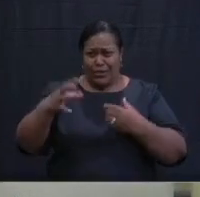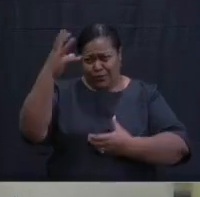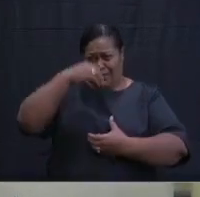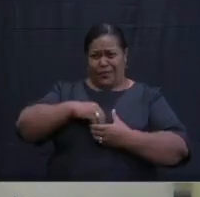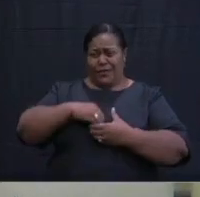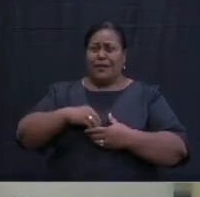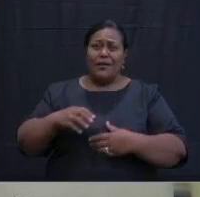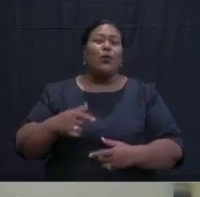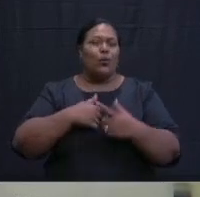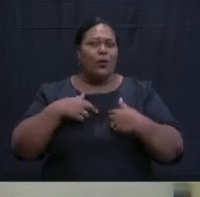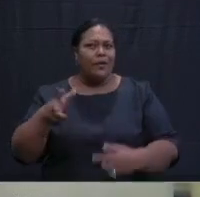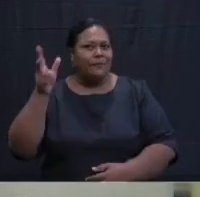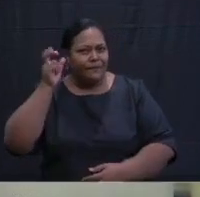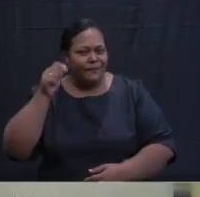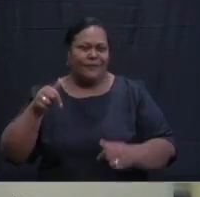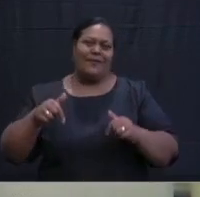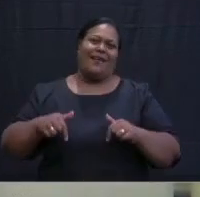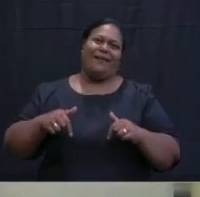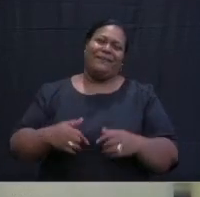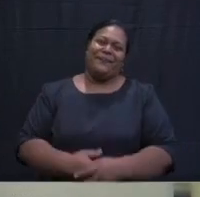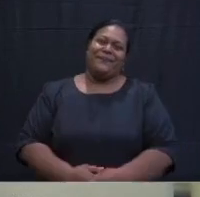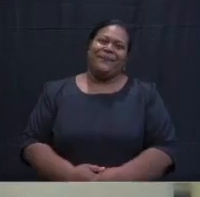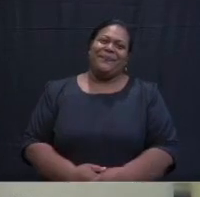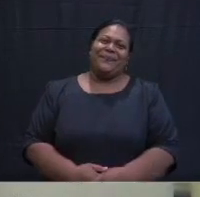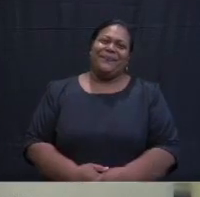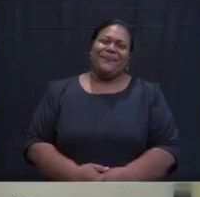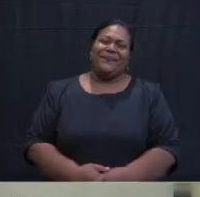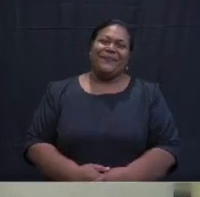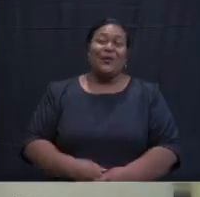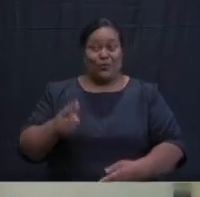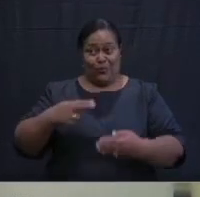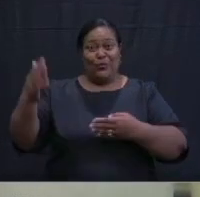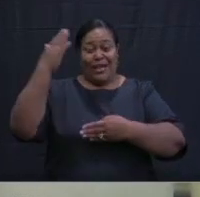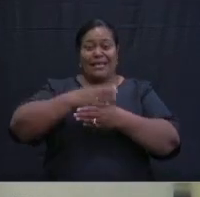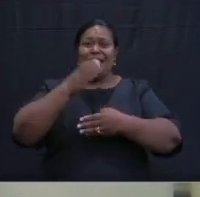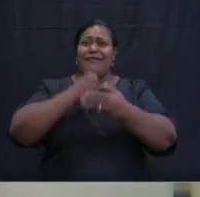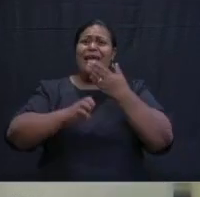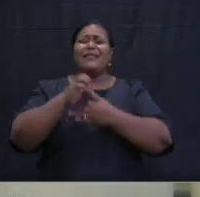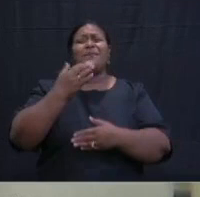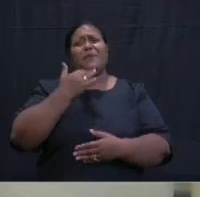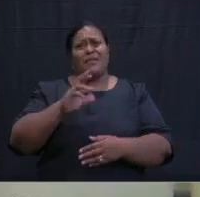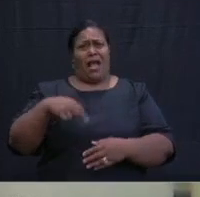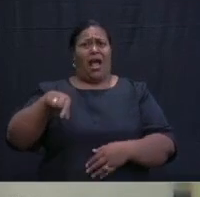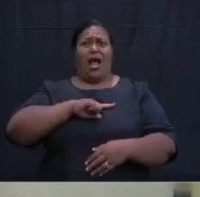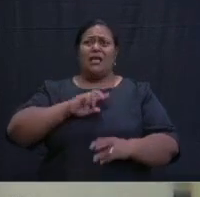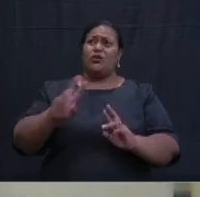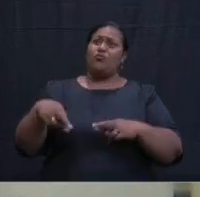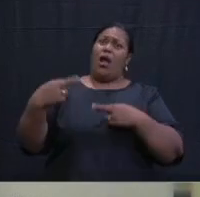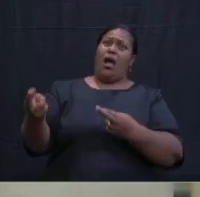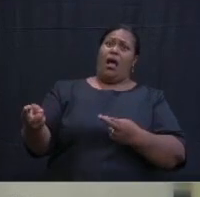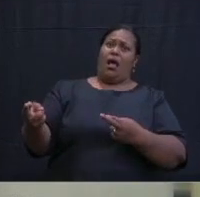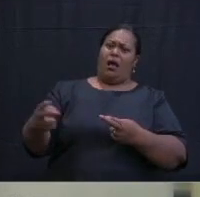we are all ears. Coming back to tonight's event, let us not rest until the care gap is